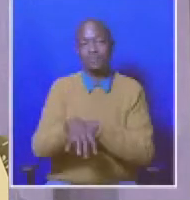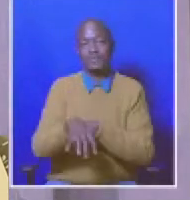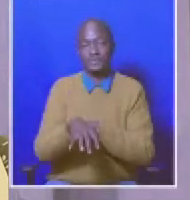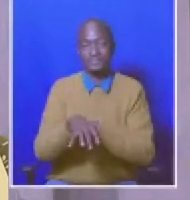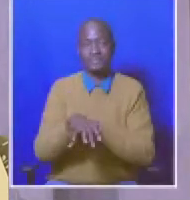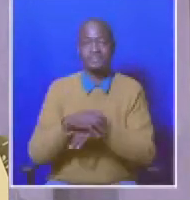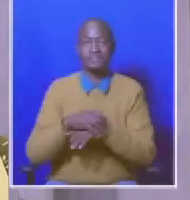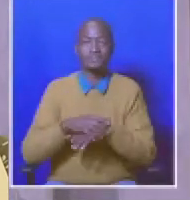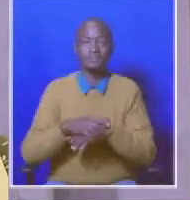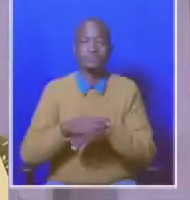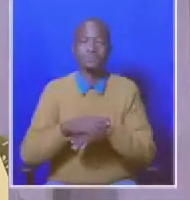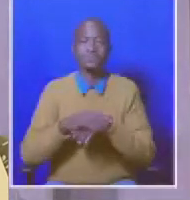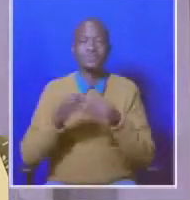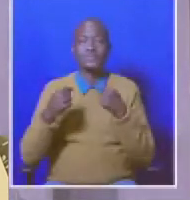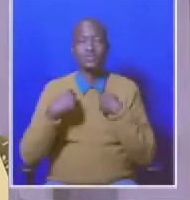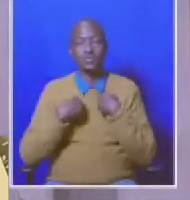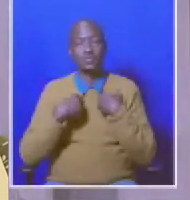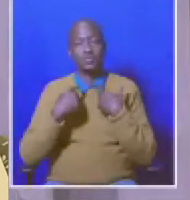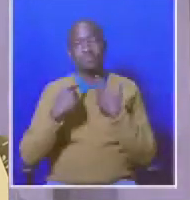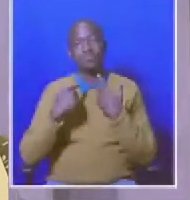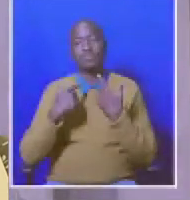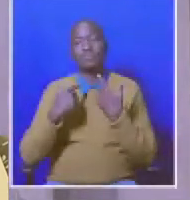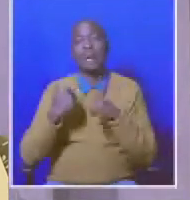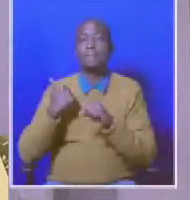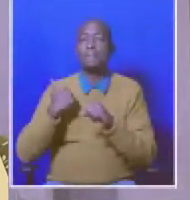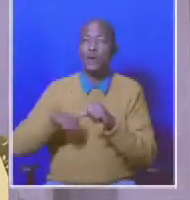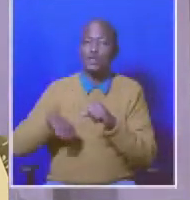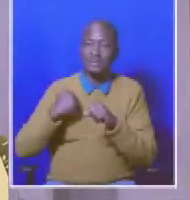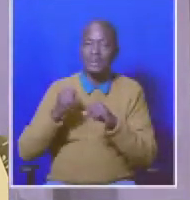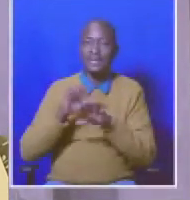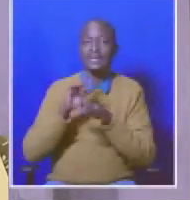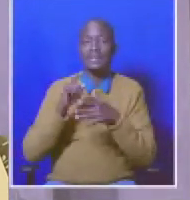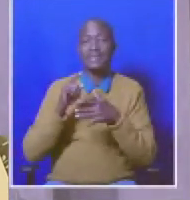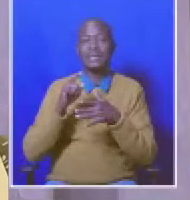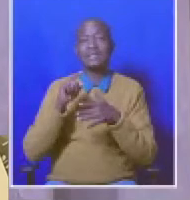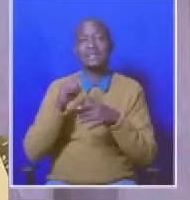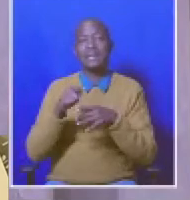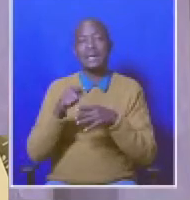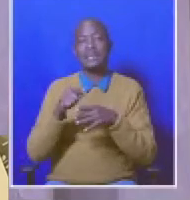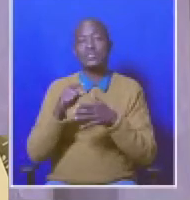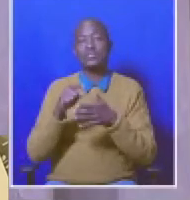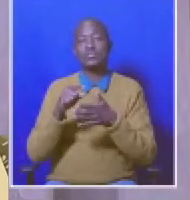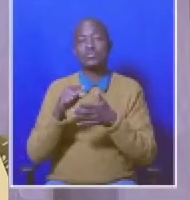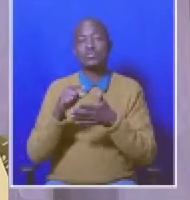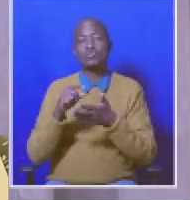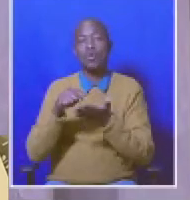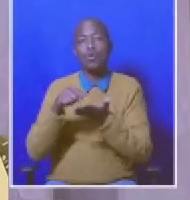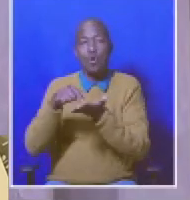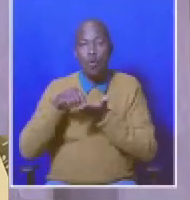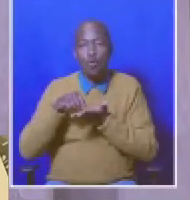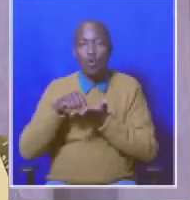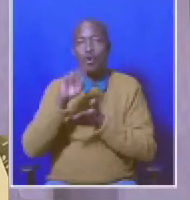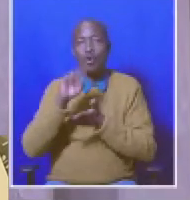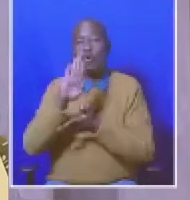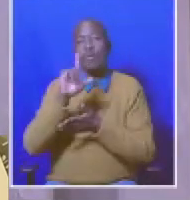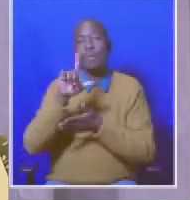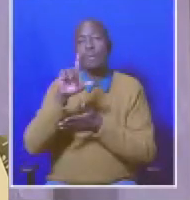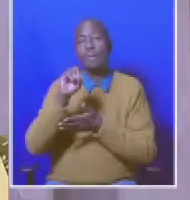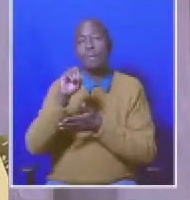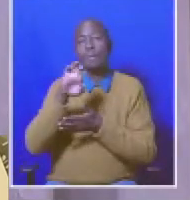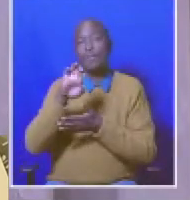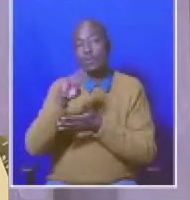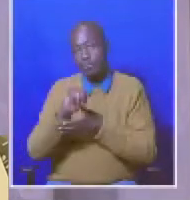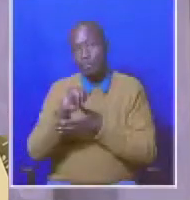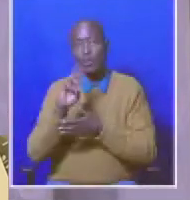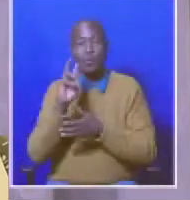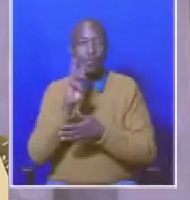So municipalities that owe Bloom Water is not only Kopano.